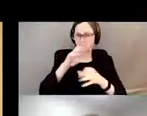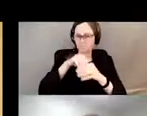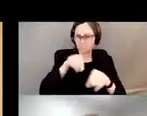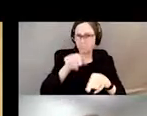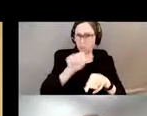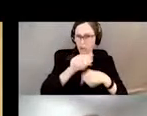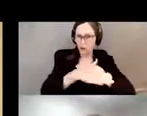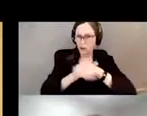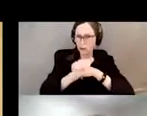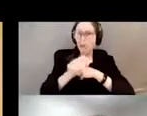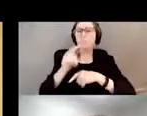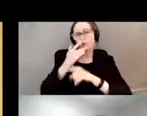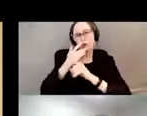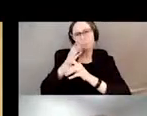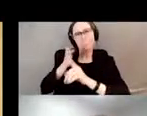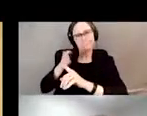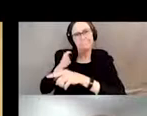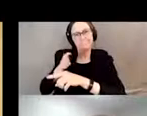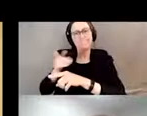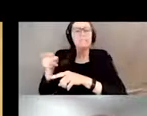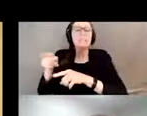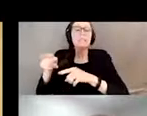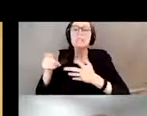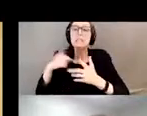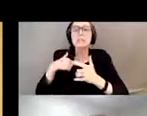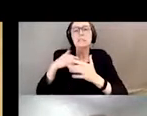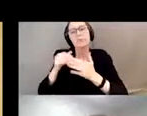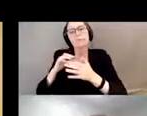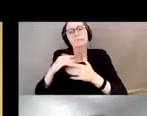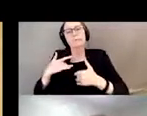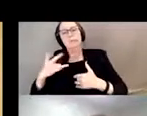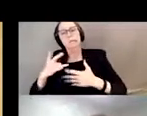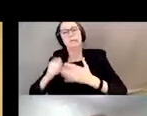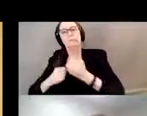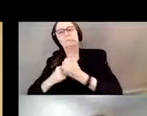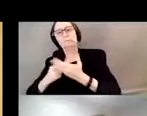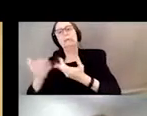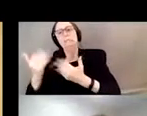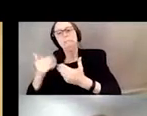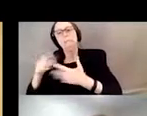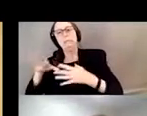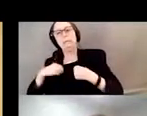him. He is closer in league to Russia. And by 1839, he is viewed as